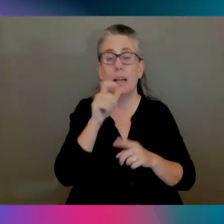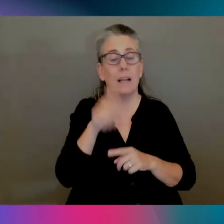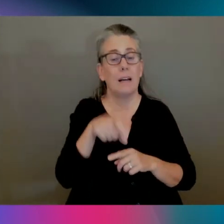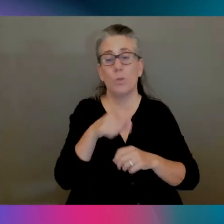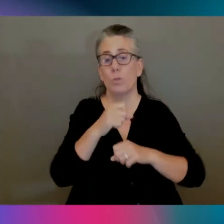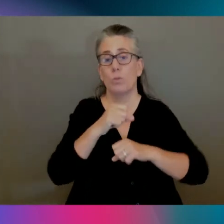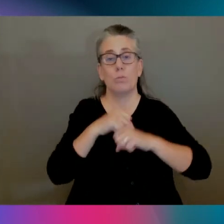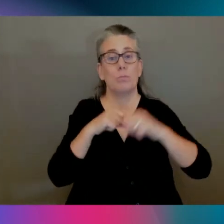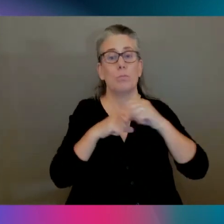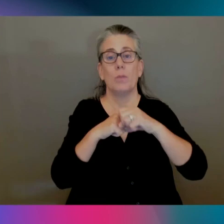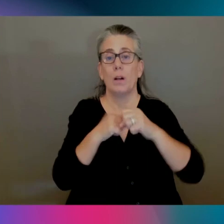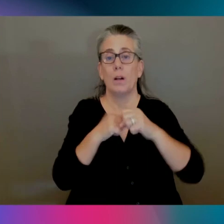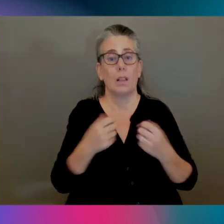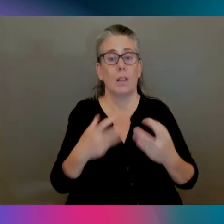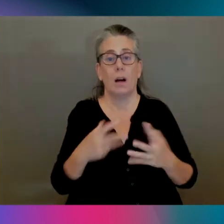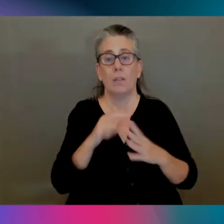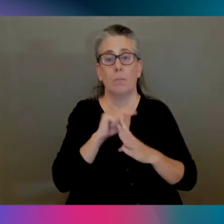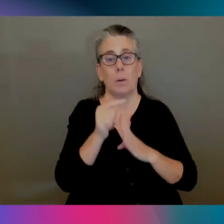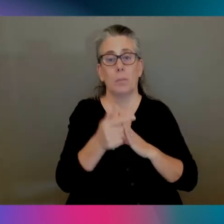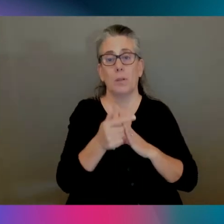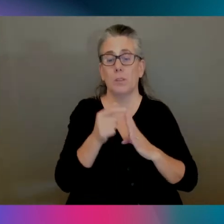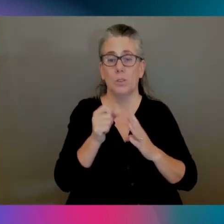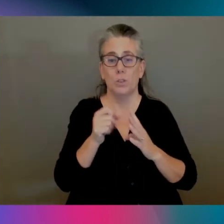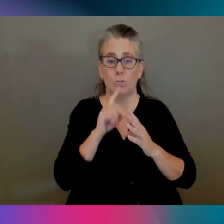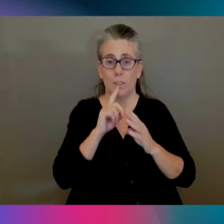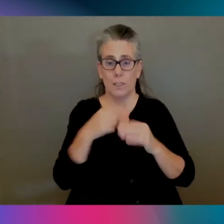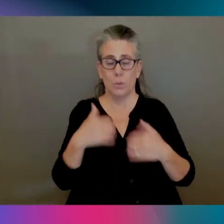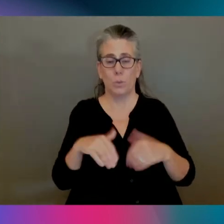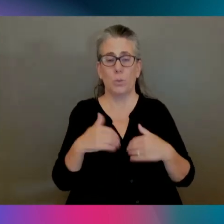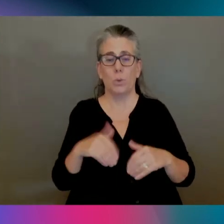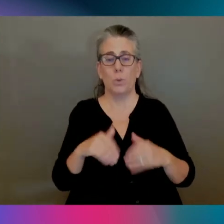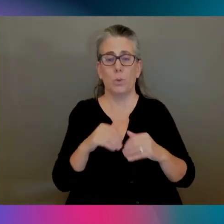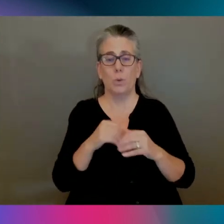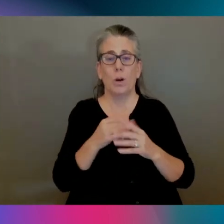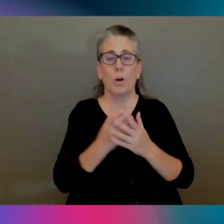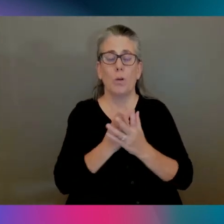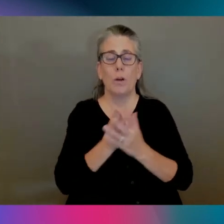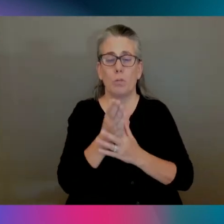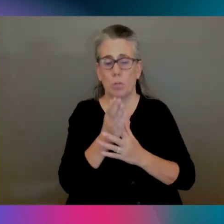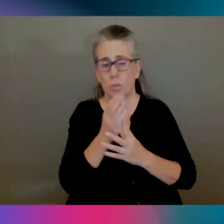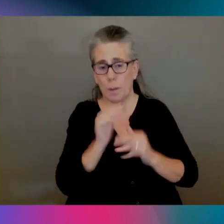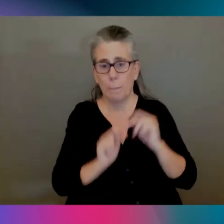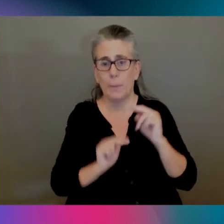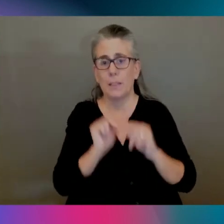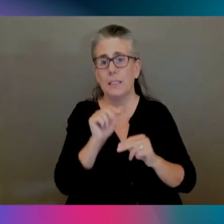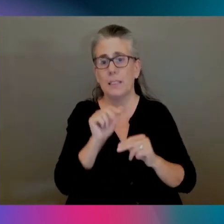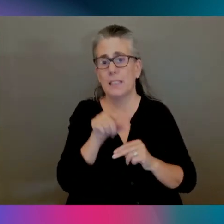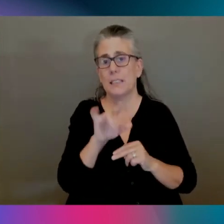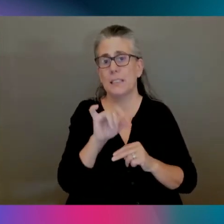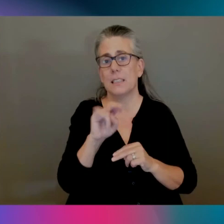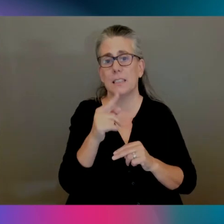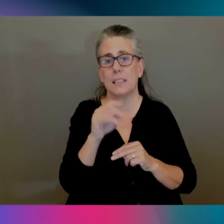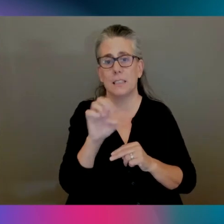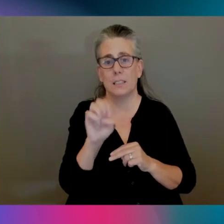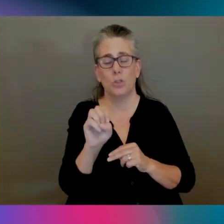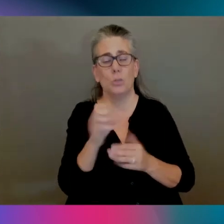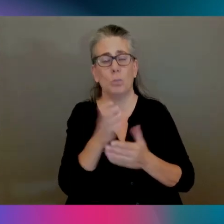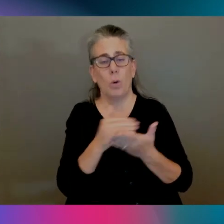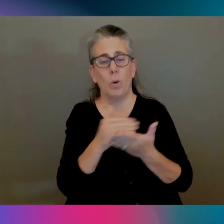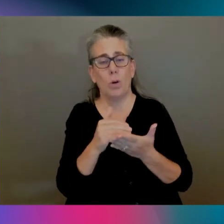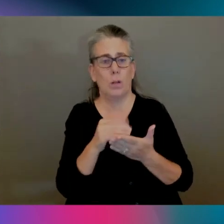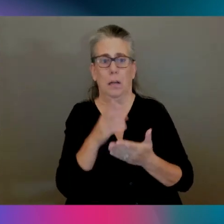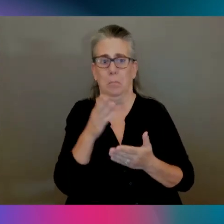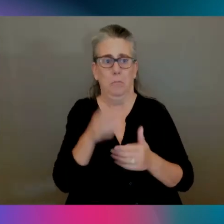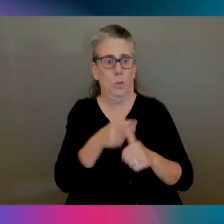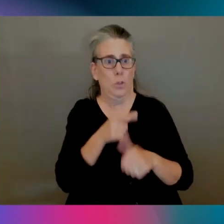so going through and building this lineage piece, I had never done that. So kind of, you know, in